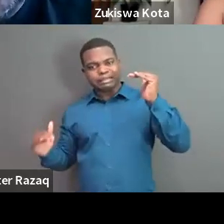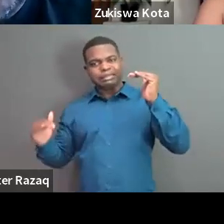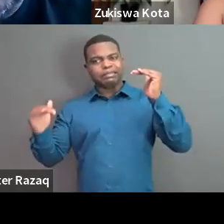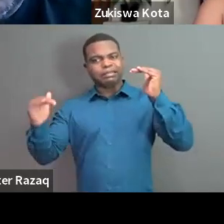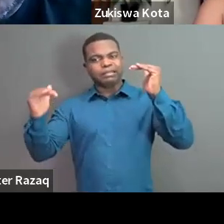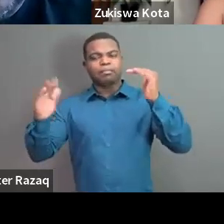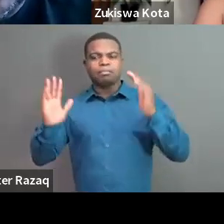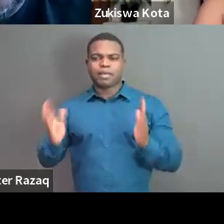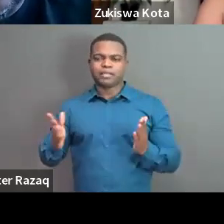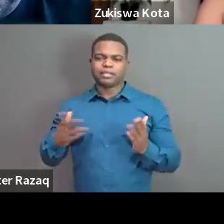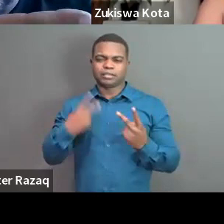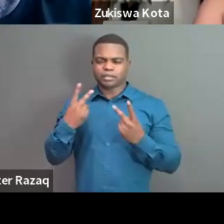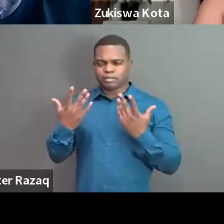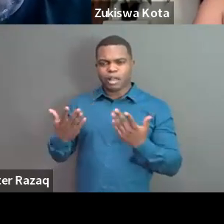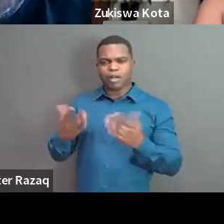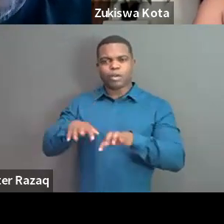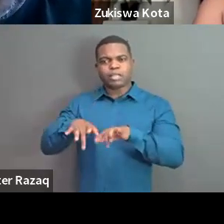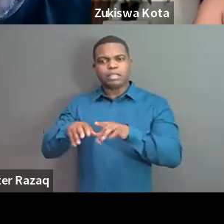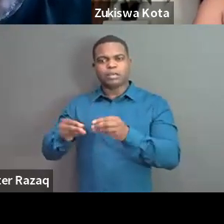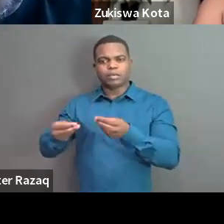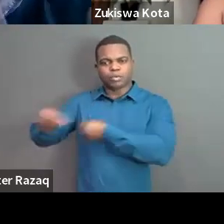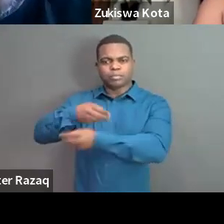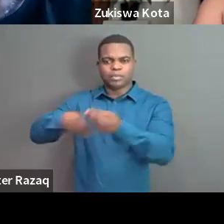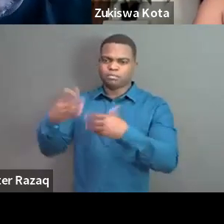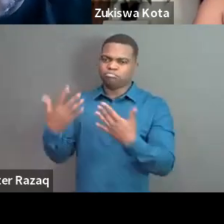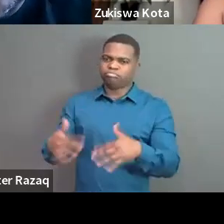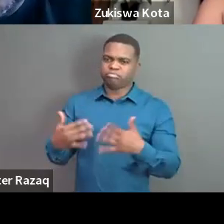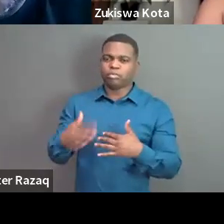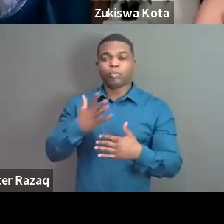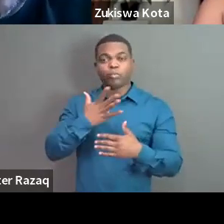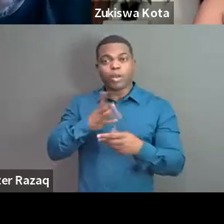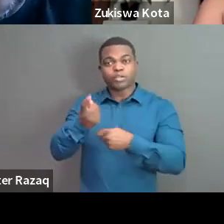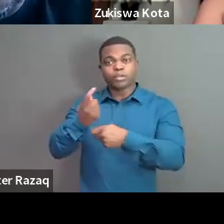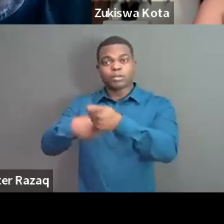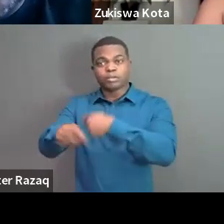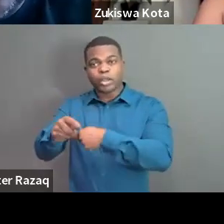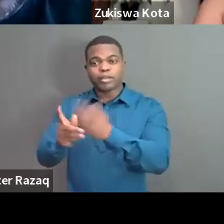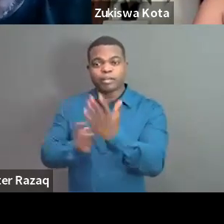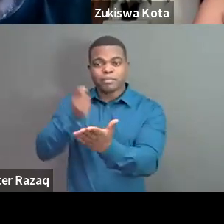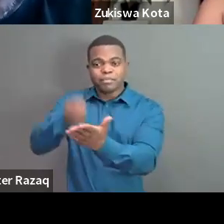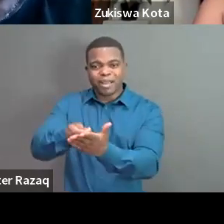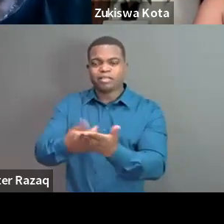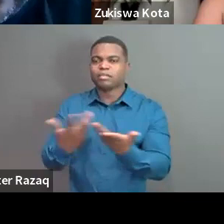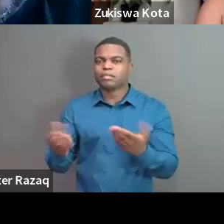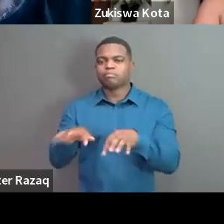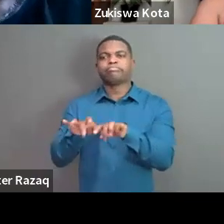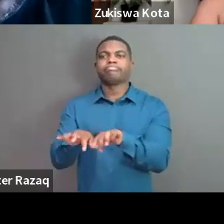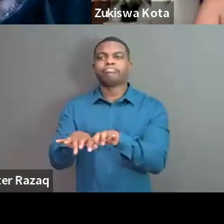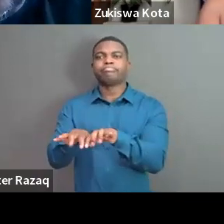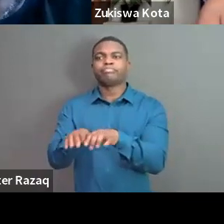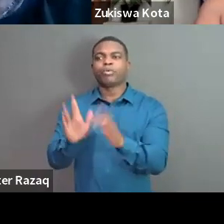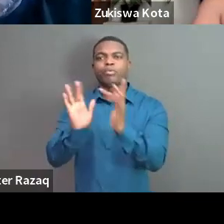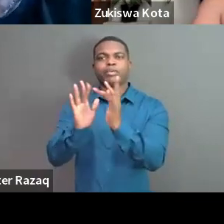municipal entities services from our post box. You now can click in and get your statement of water and sanitation or